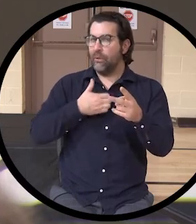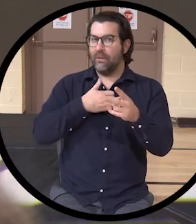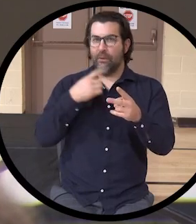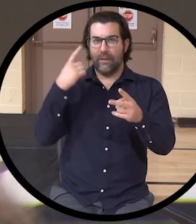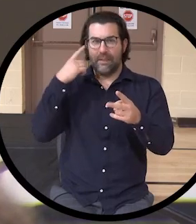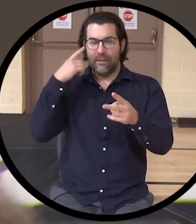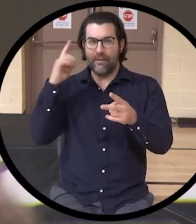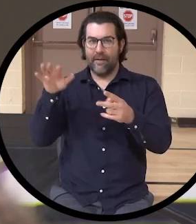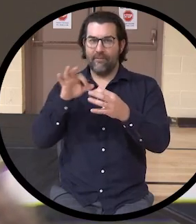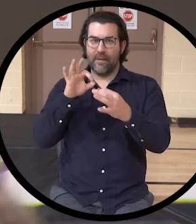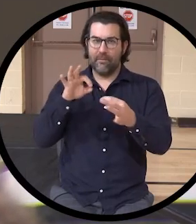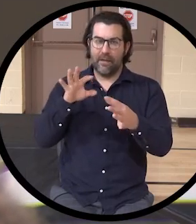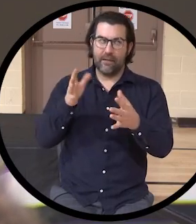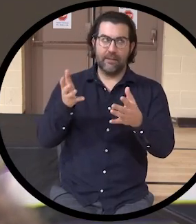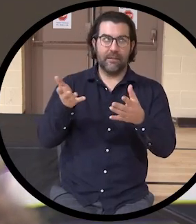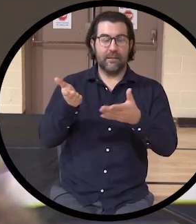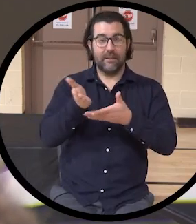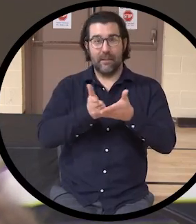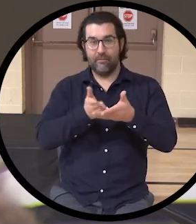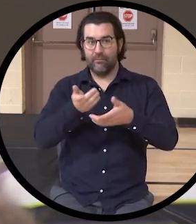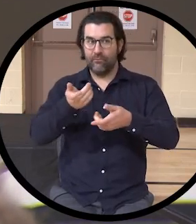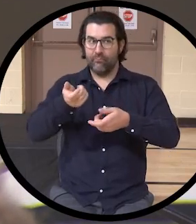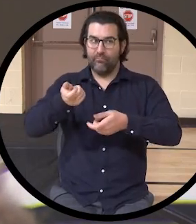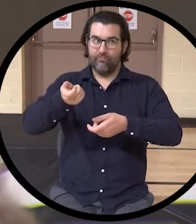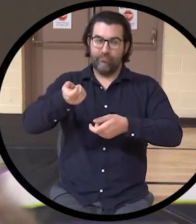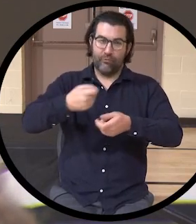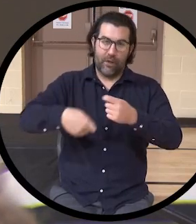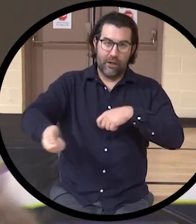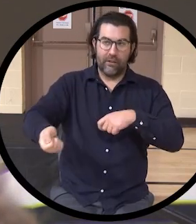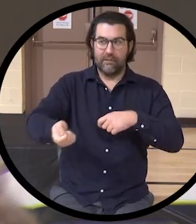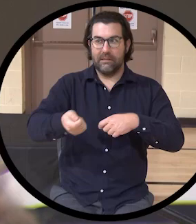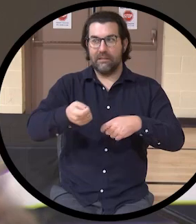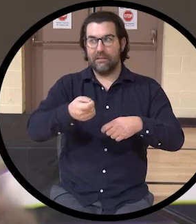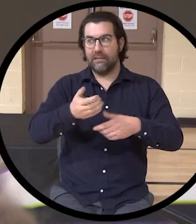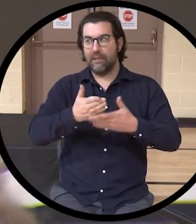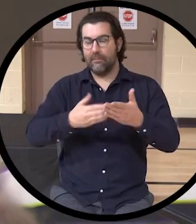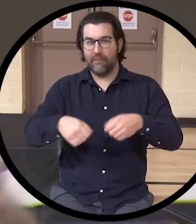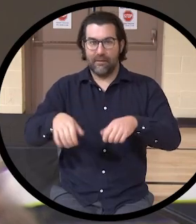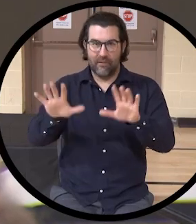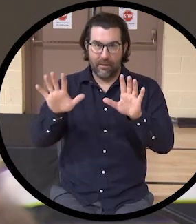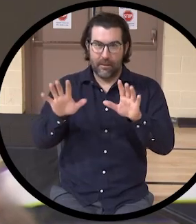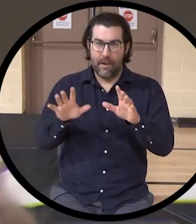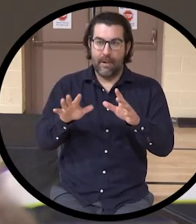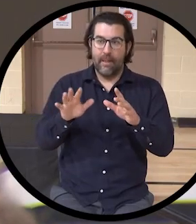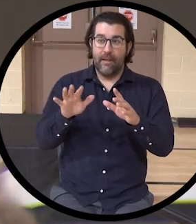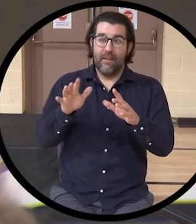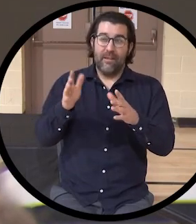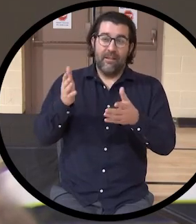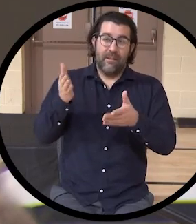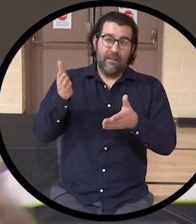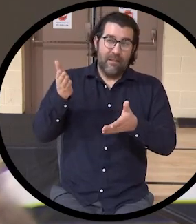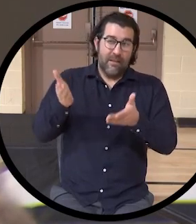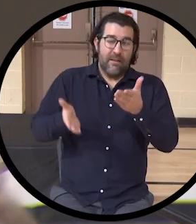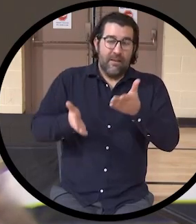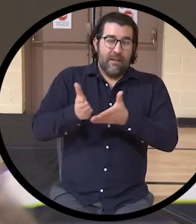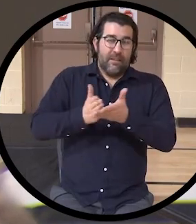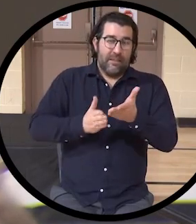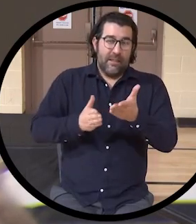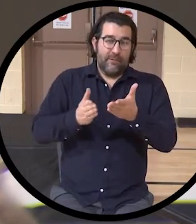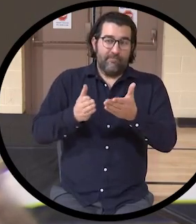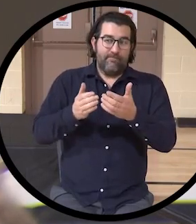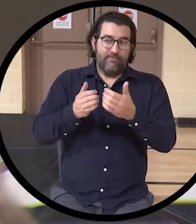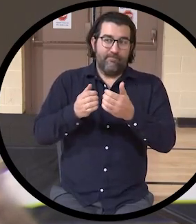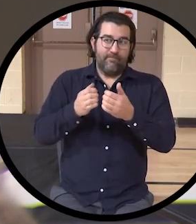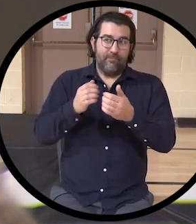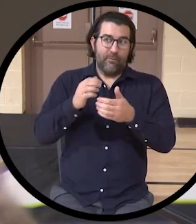and again, it's these trade-offs that we're talking about, and I think we maybe need to kind of revisit some of the implications